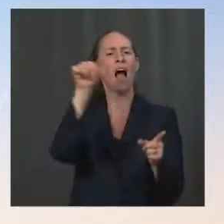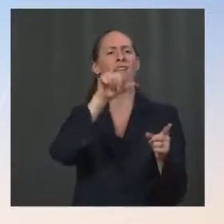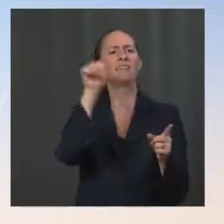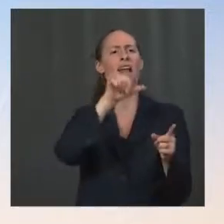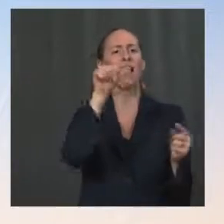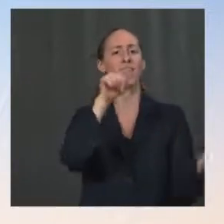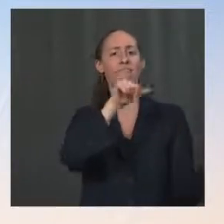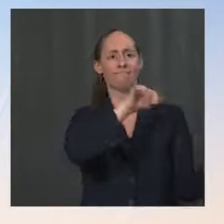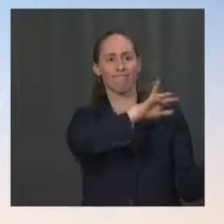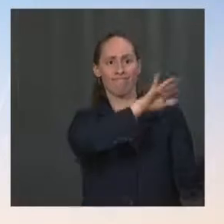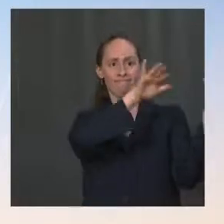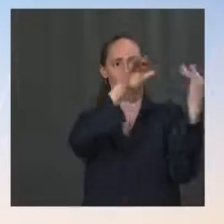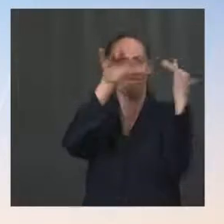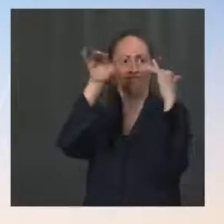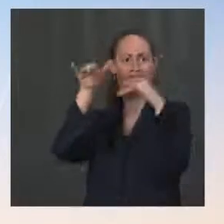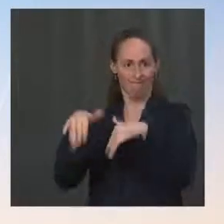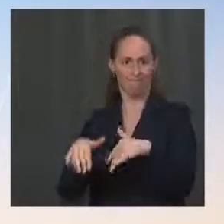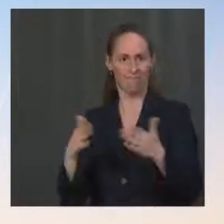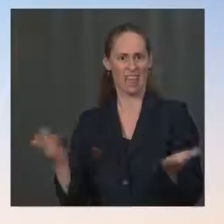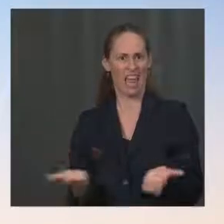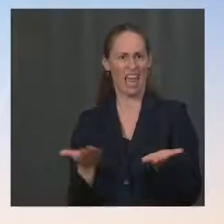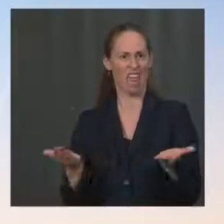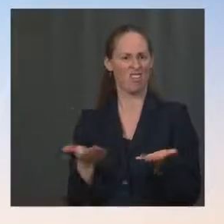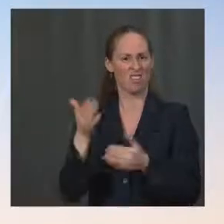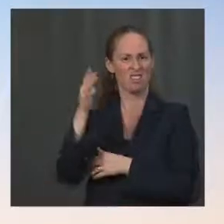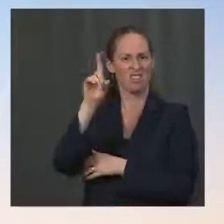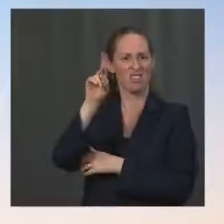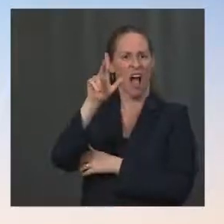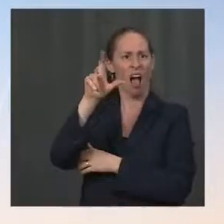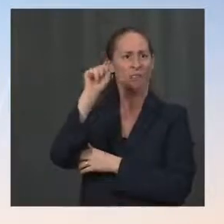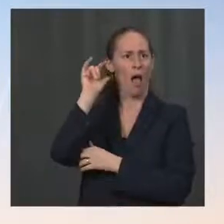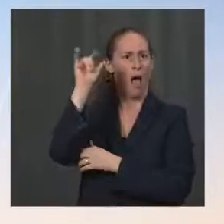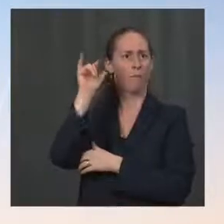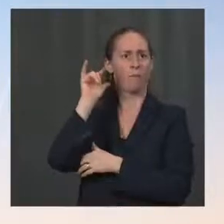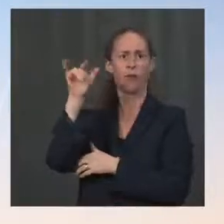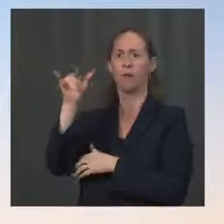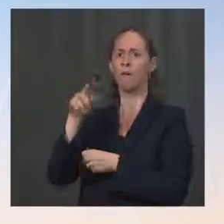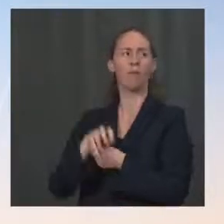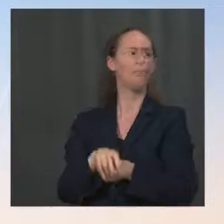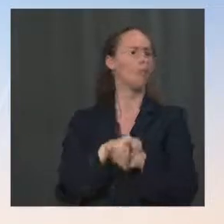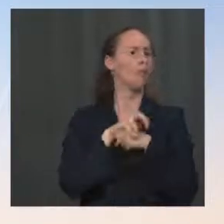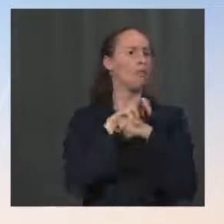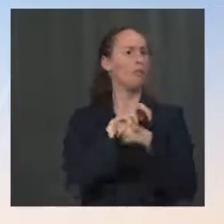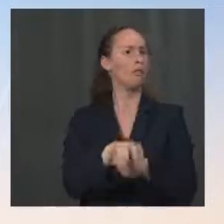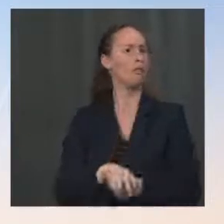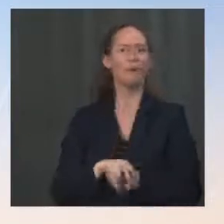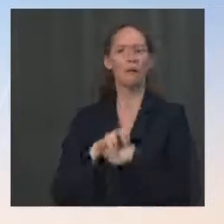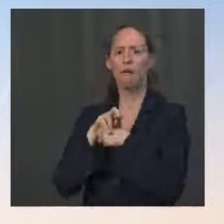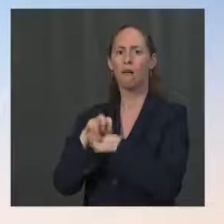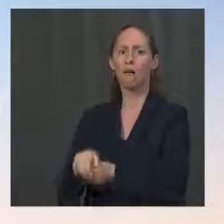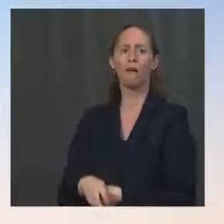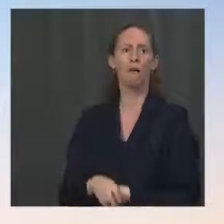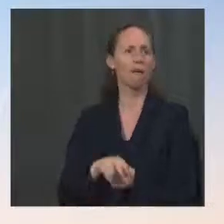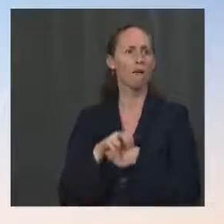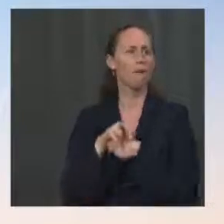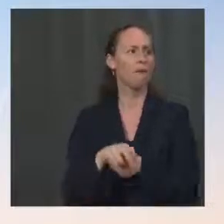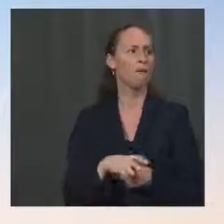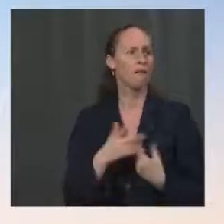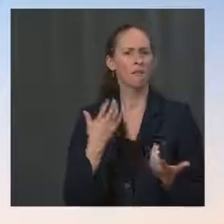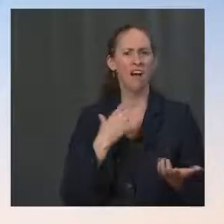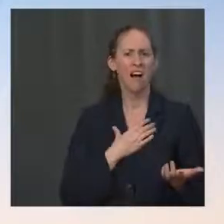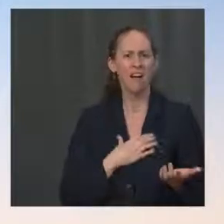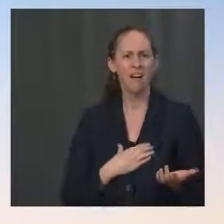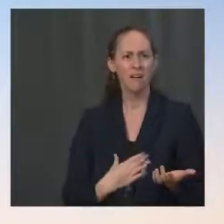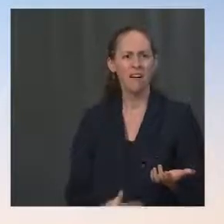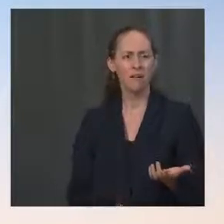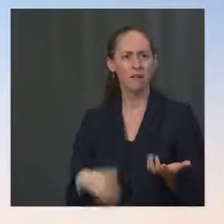they've had to sit on airplanes for hours at a time, sometimes with no or limited access to food. Is this something the White House is aware